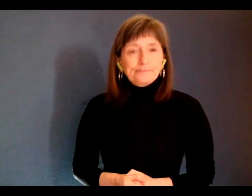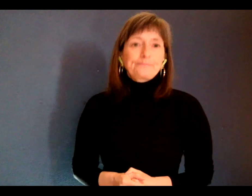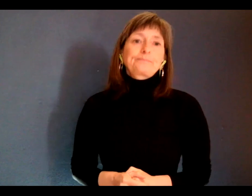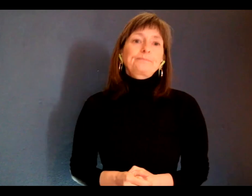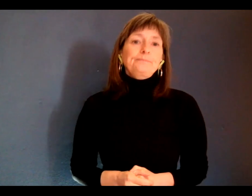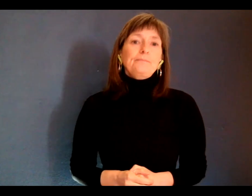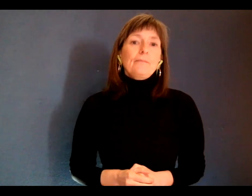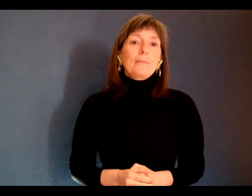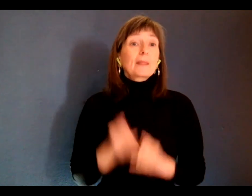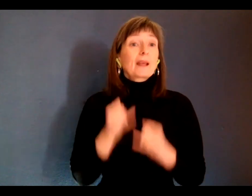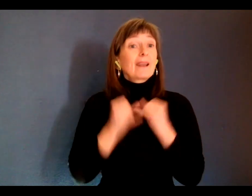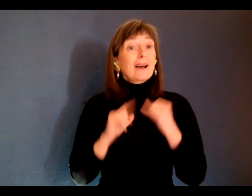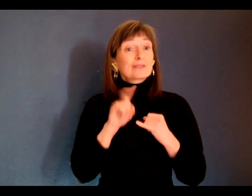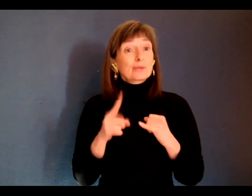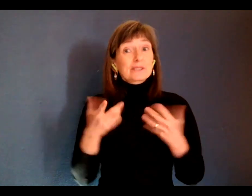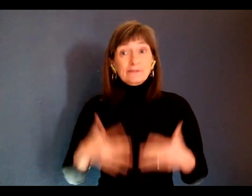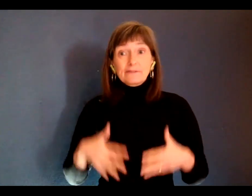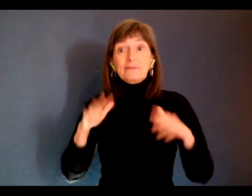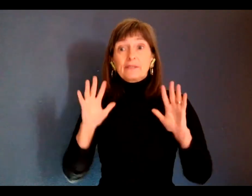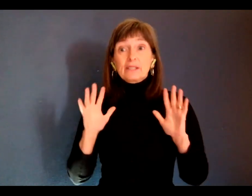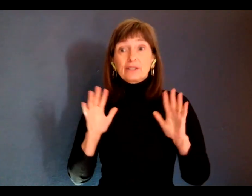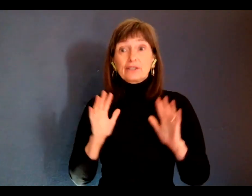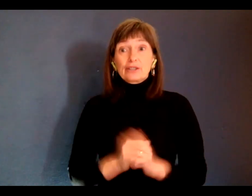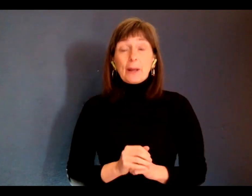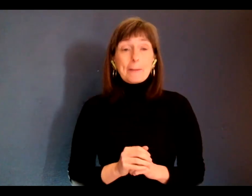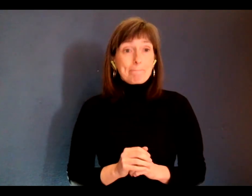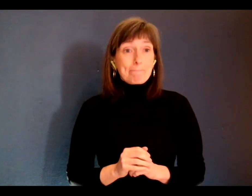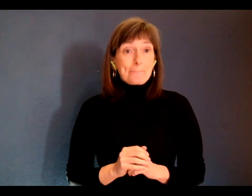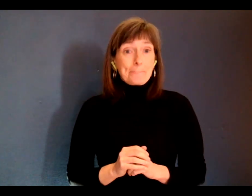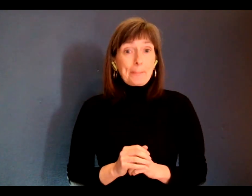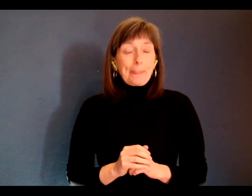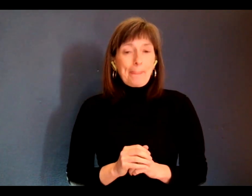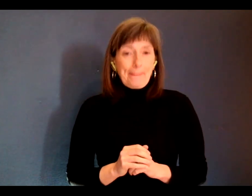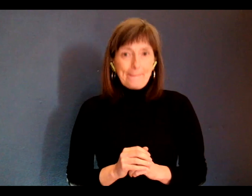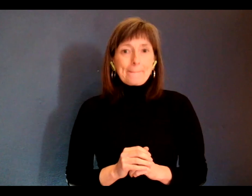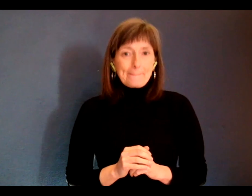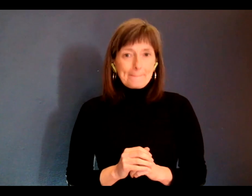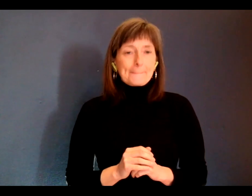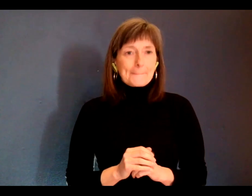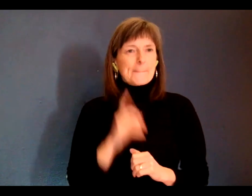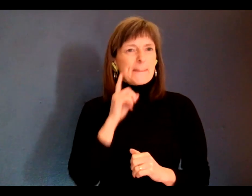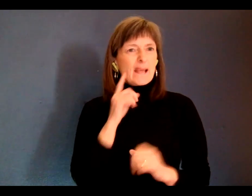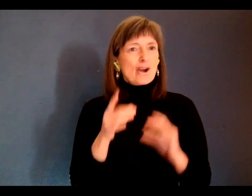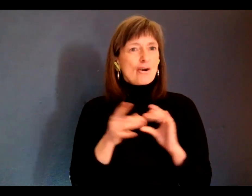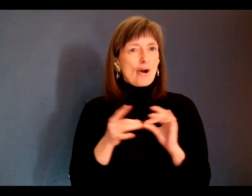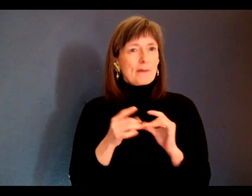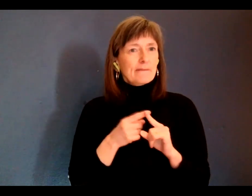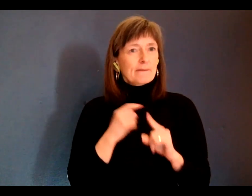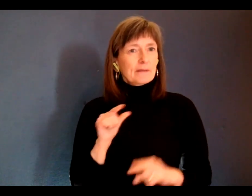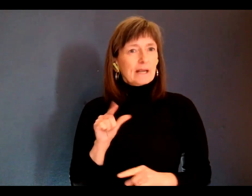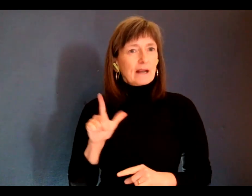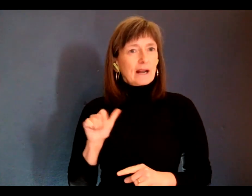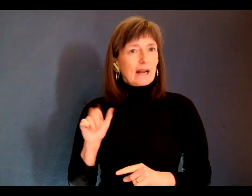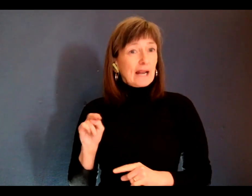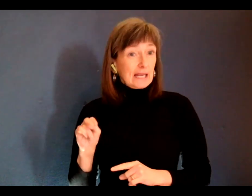Is that the last of the questions, Carley and Lee? Yeah, I think there was a comment from Glenn, if you recall his